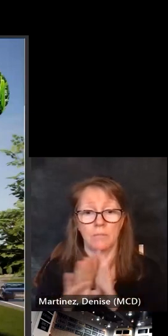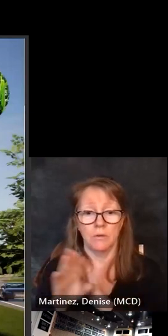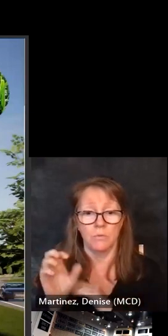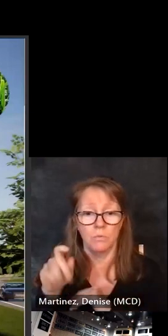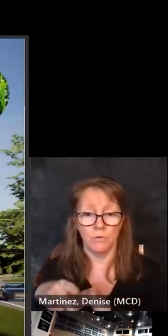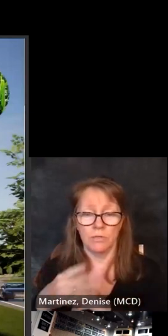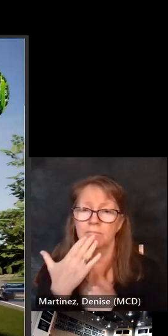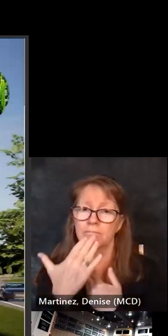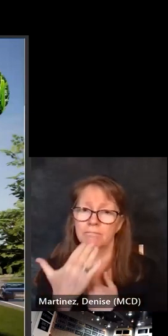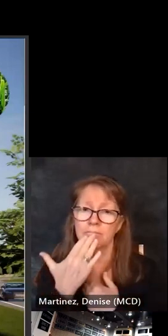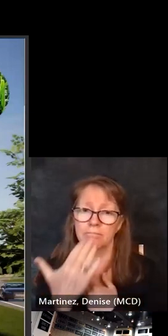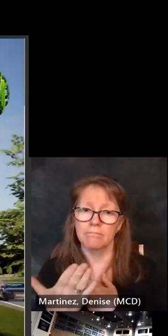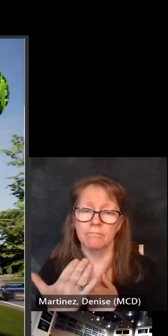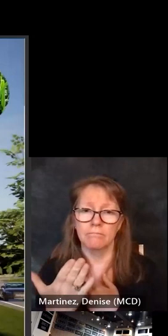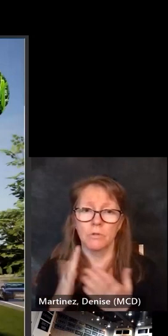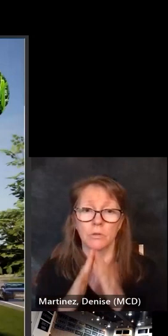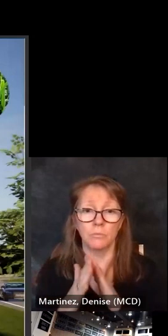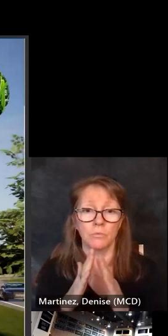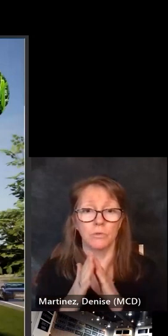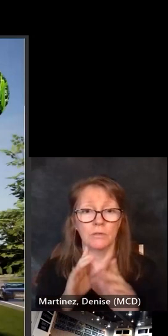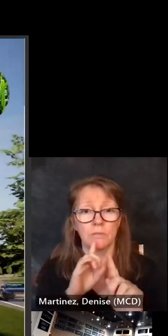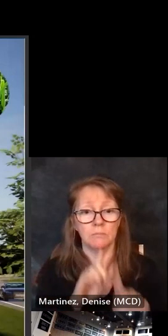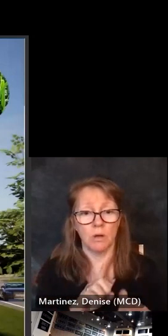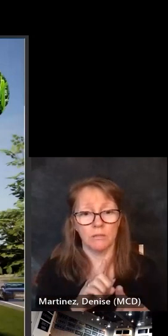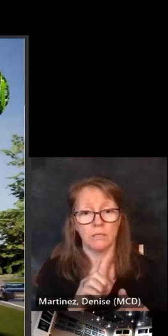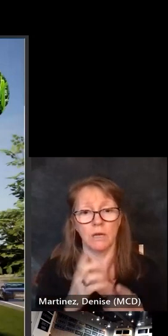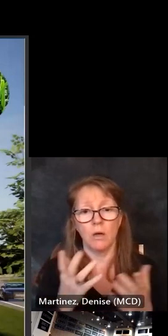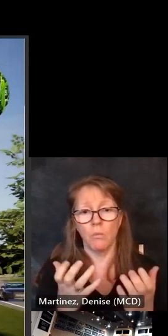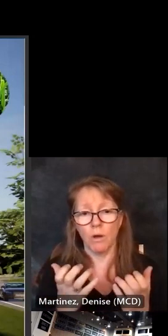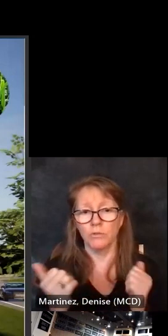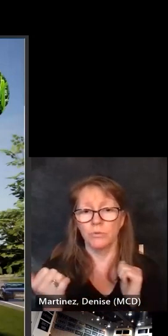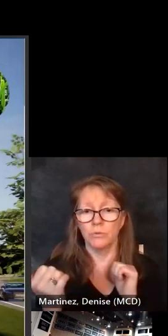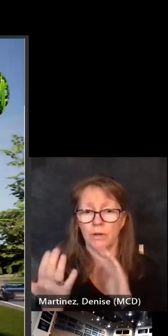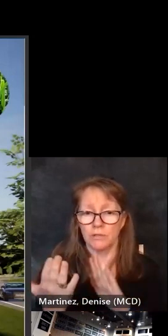community. I want to just sort of address